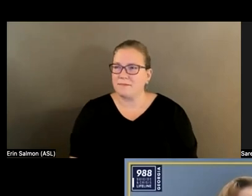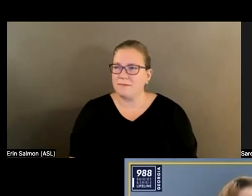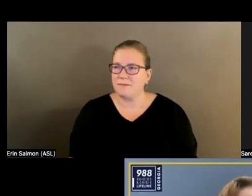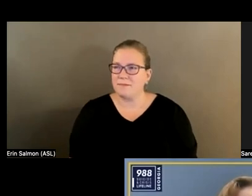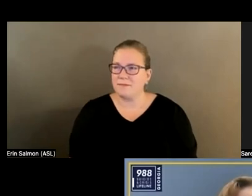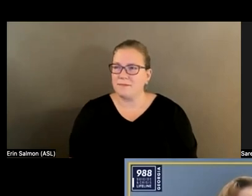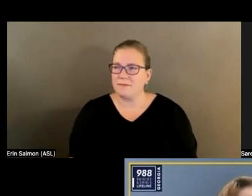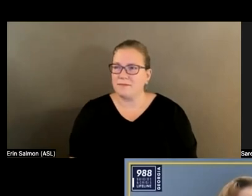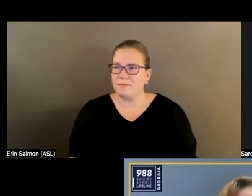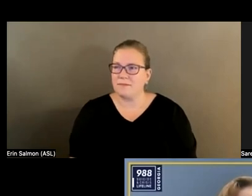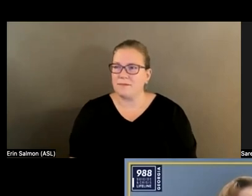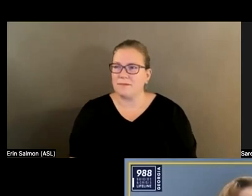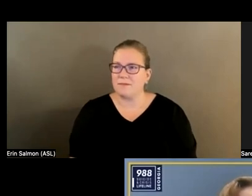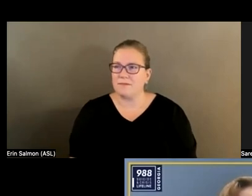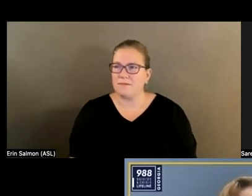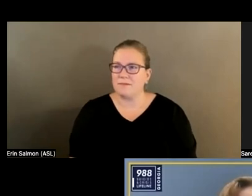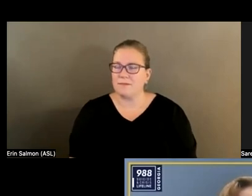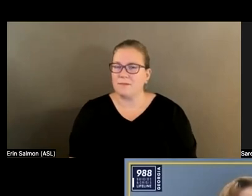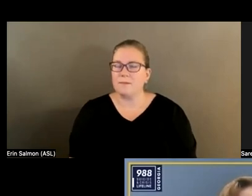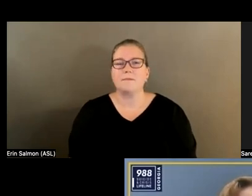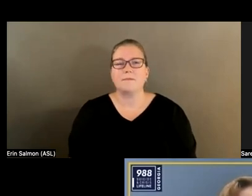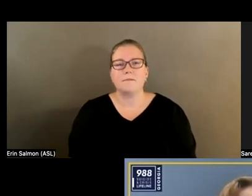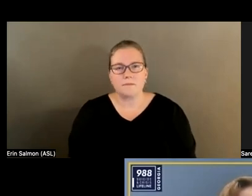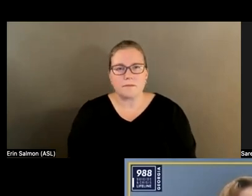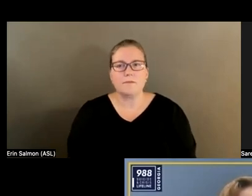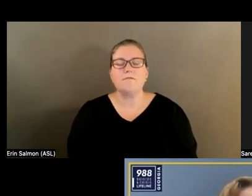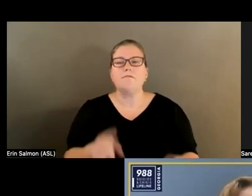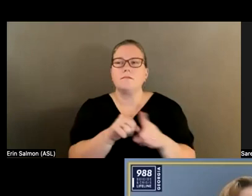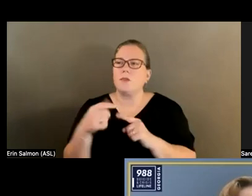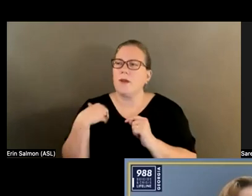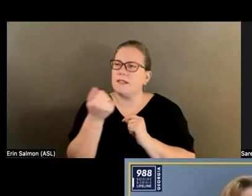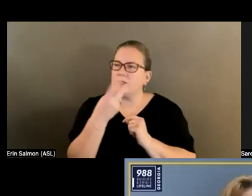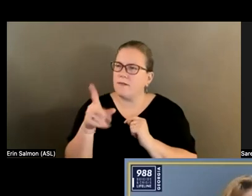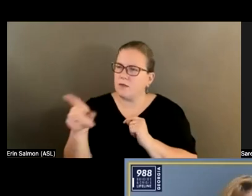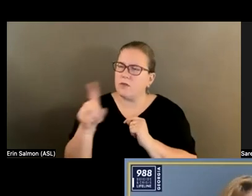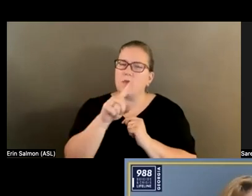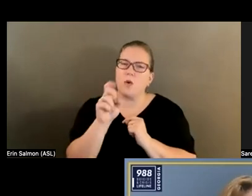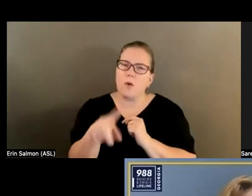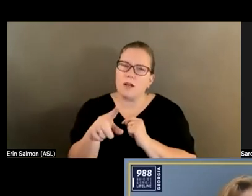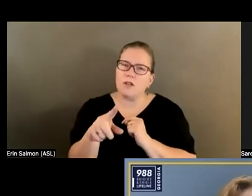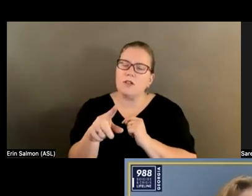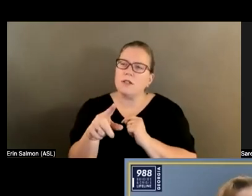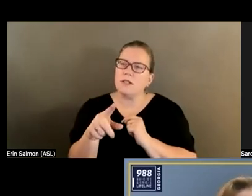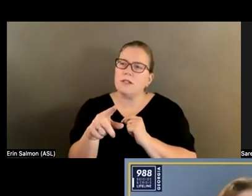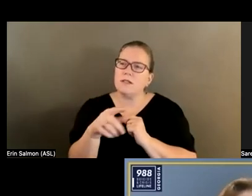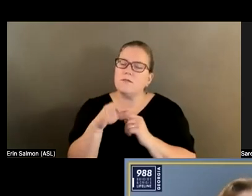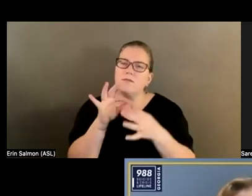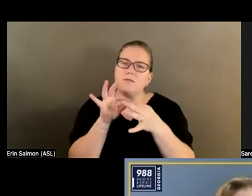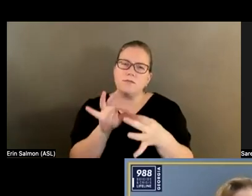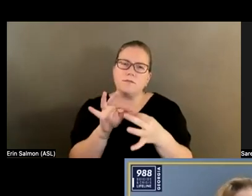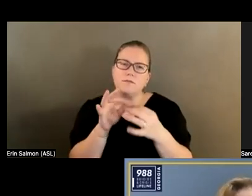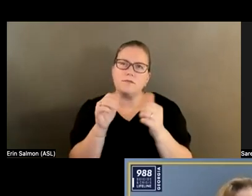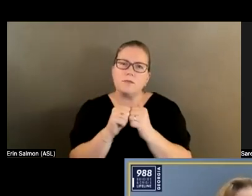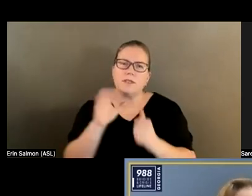Excellent. So we also have a series of questions that are related